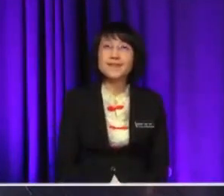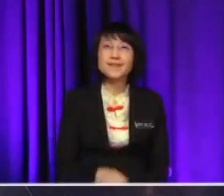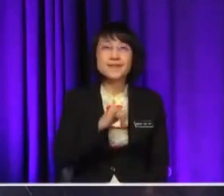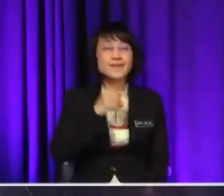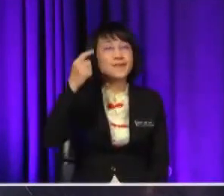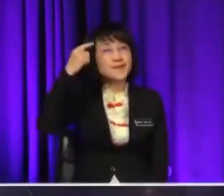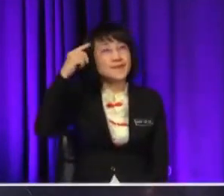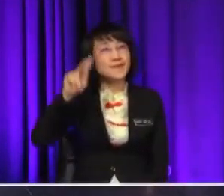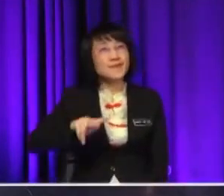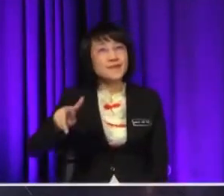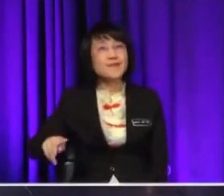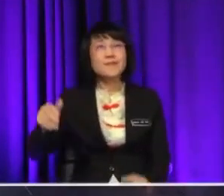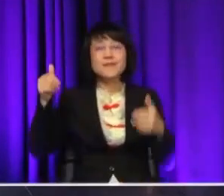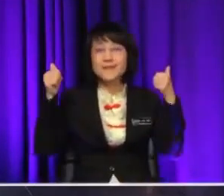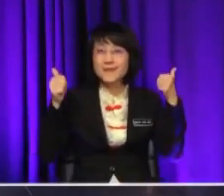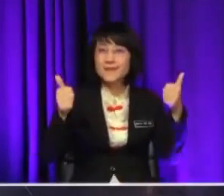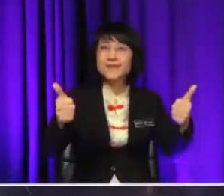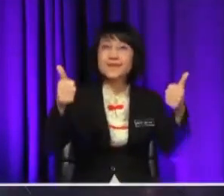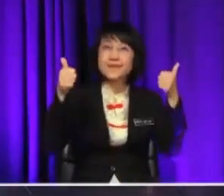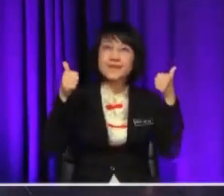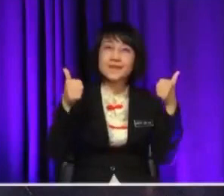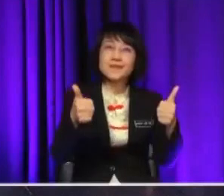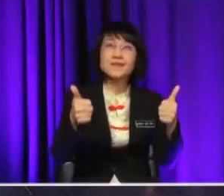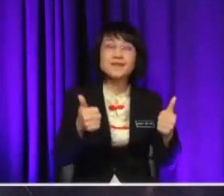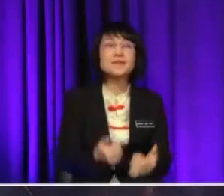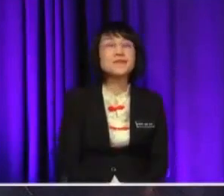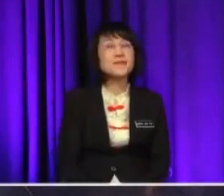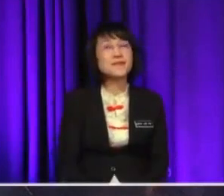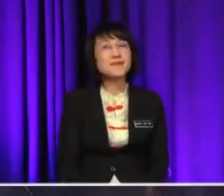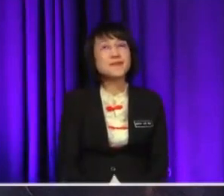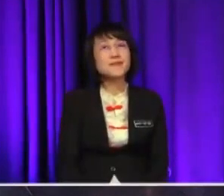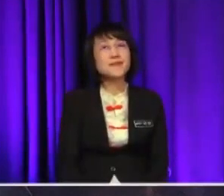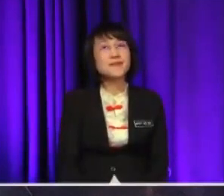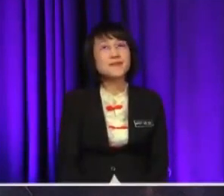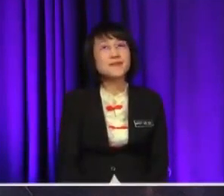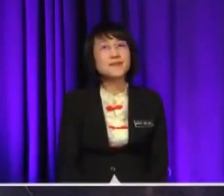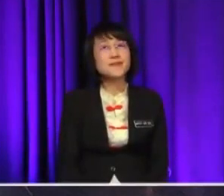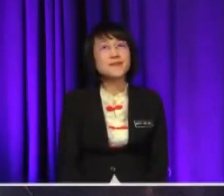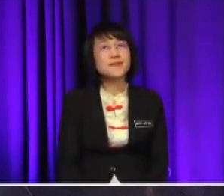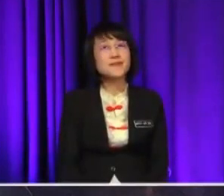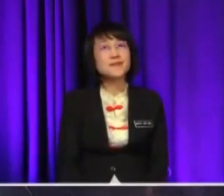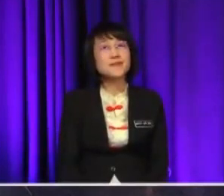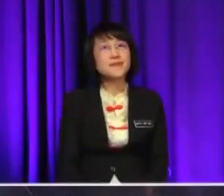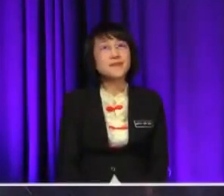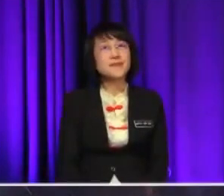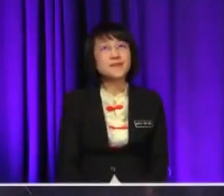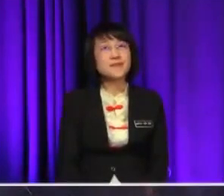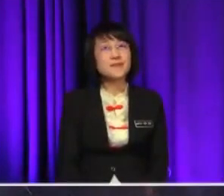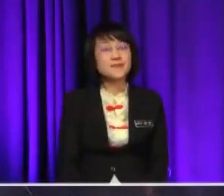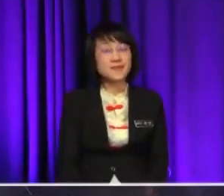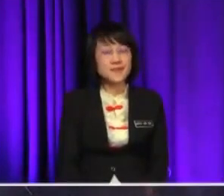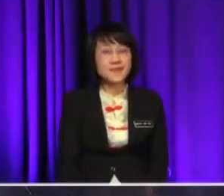they did an awesome job, right? They have been looking at things that was not